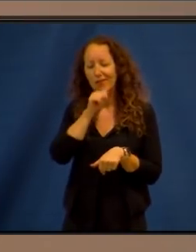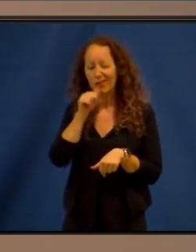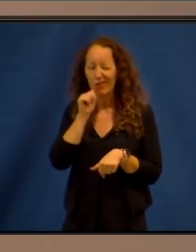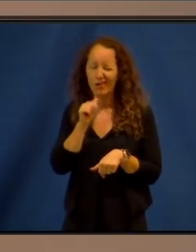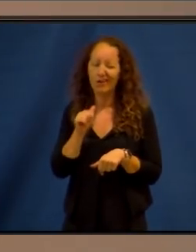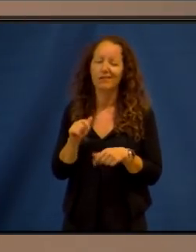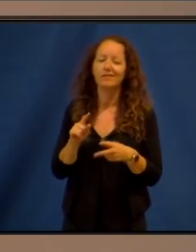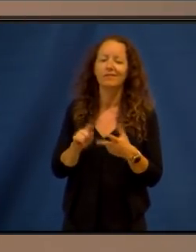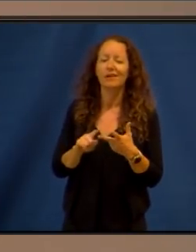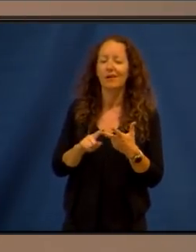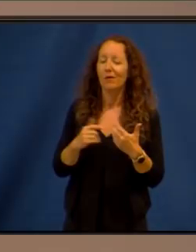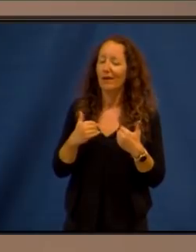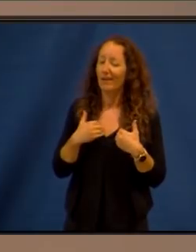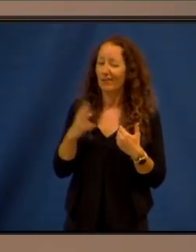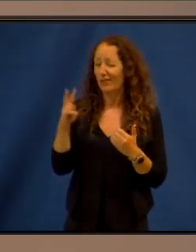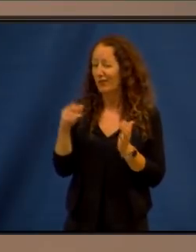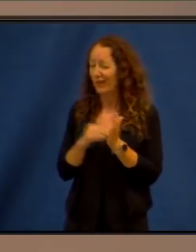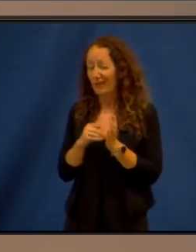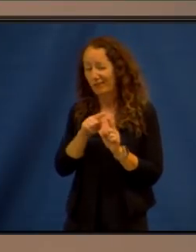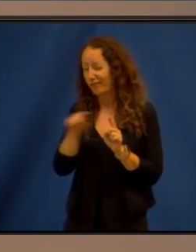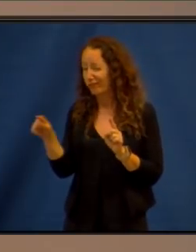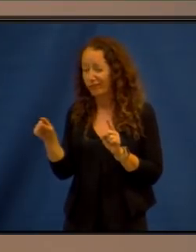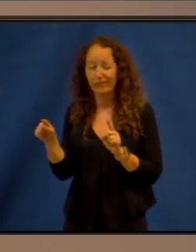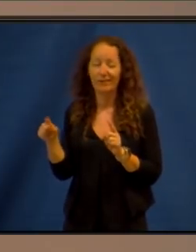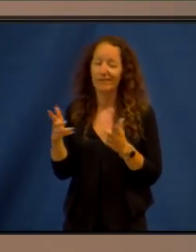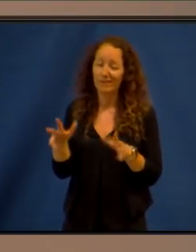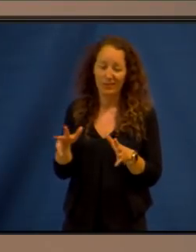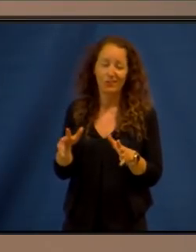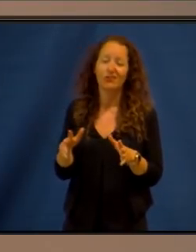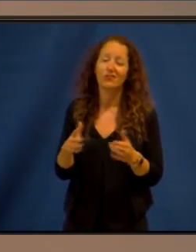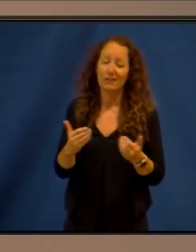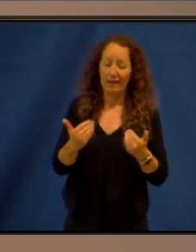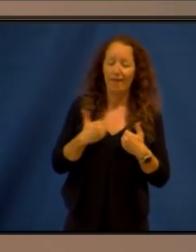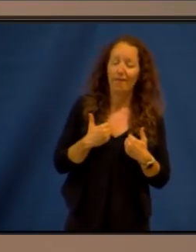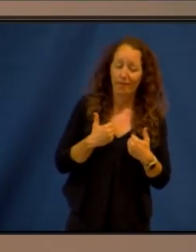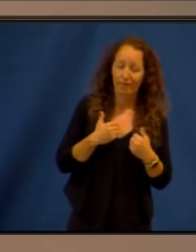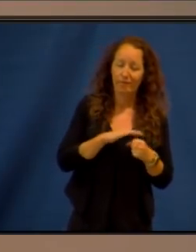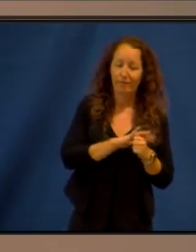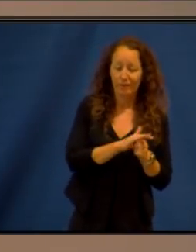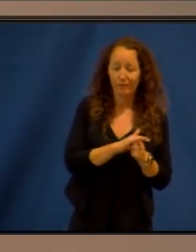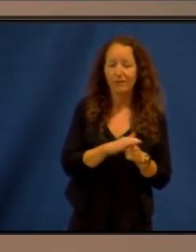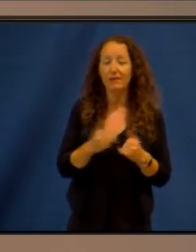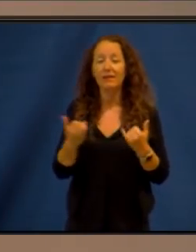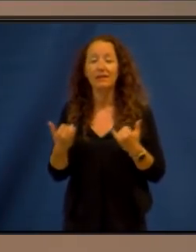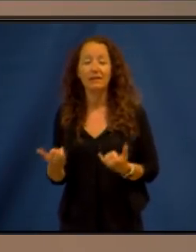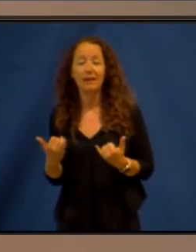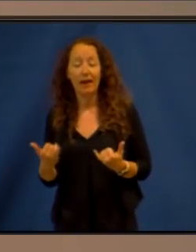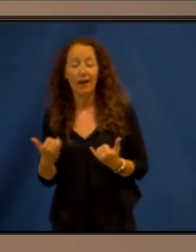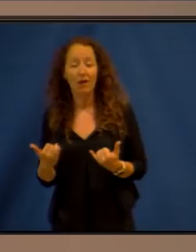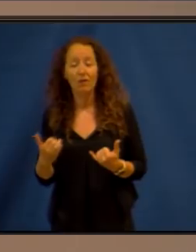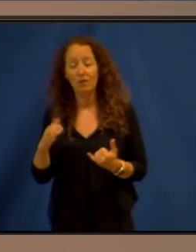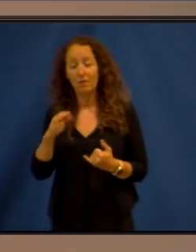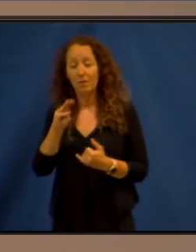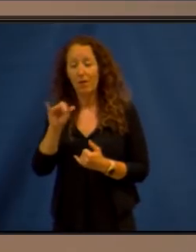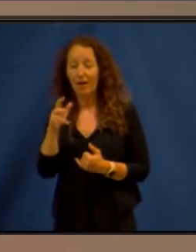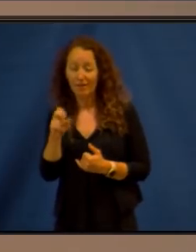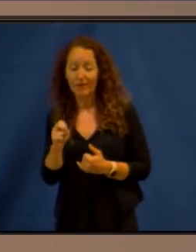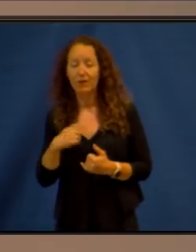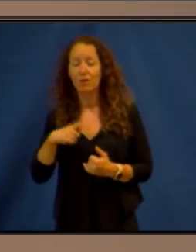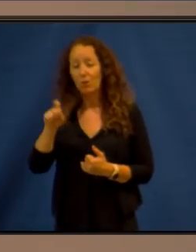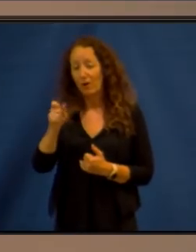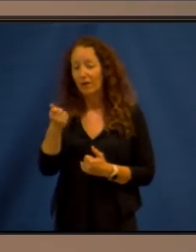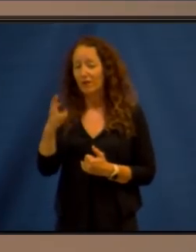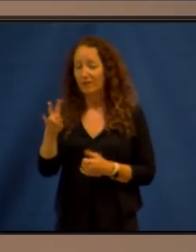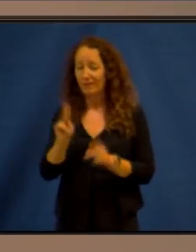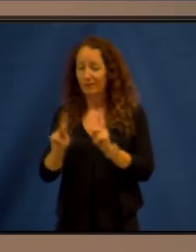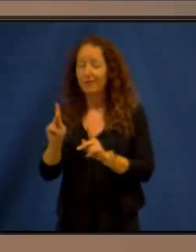County has 117 confirmed cases and has seen 10 deaths. And my condolences go out to the families